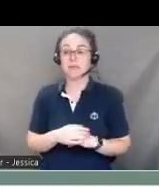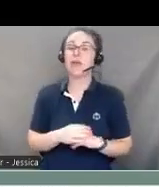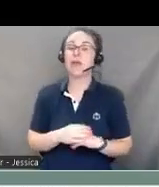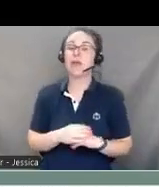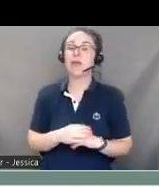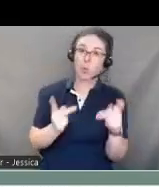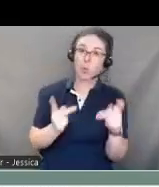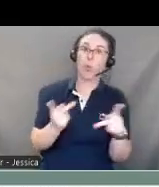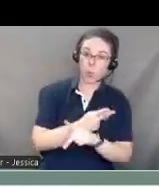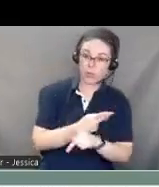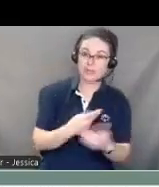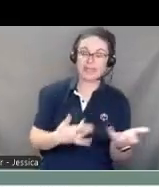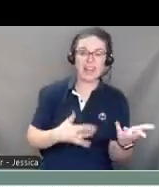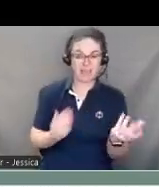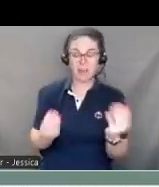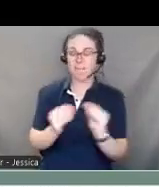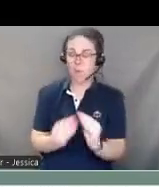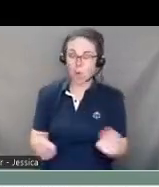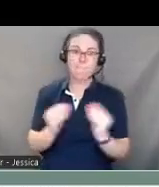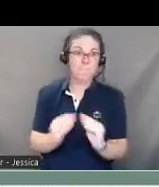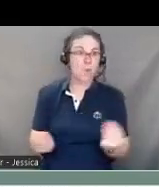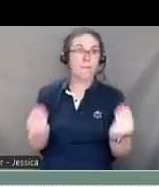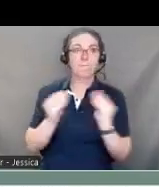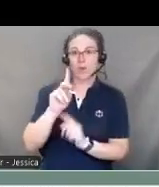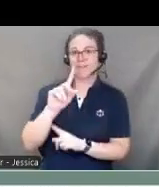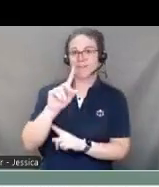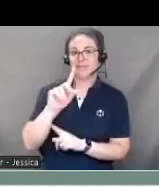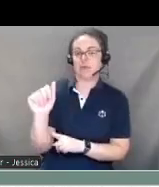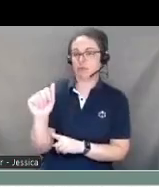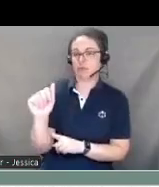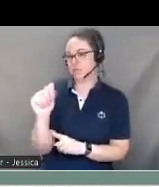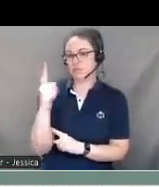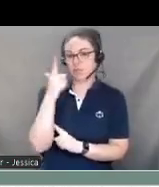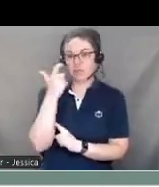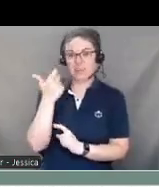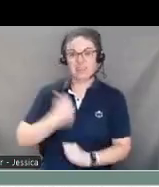worse, and I'm feeling more and more disabled right now. Because I'm